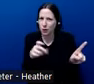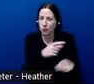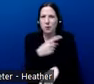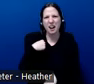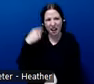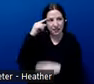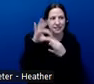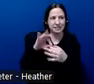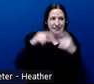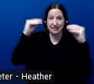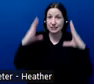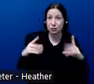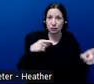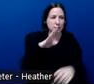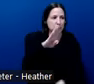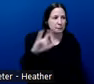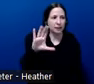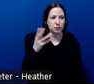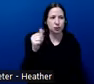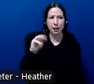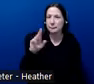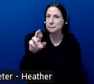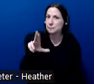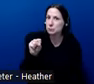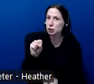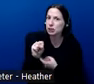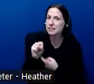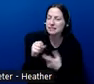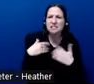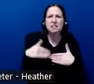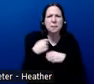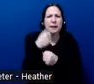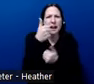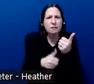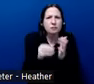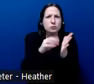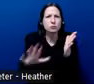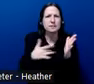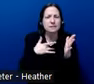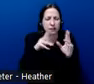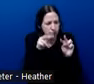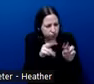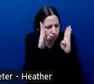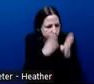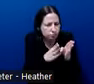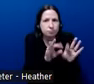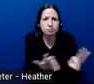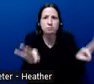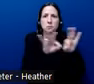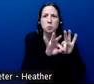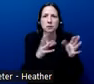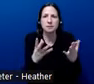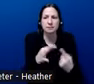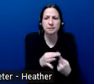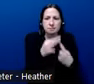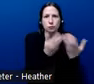teacher, Bill Chambers. He just made every student feel important and special and kind of figured out